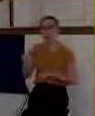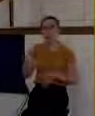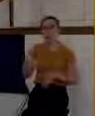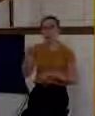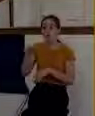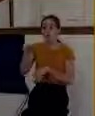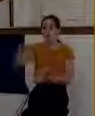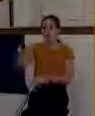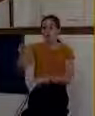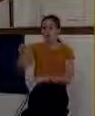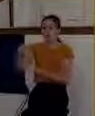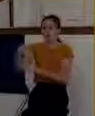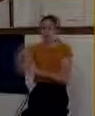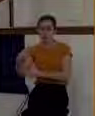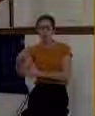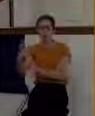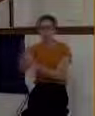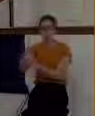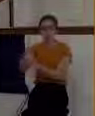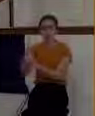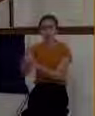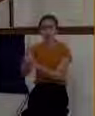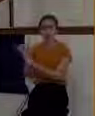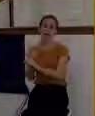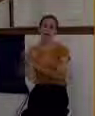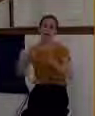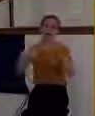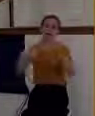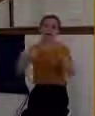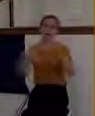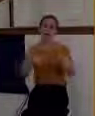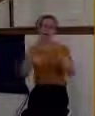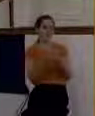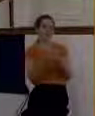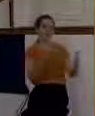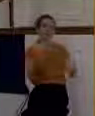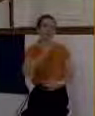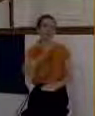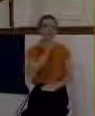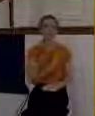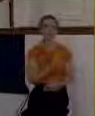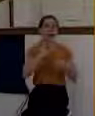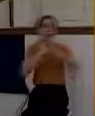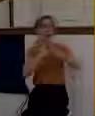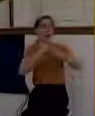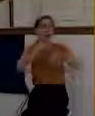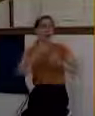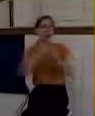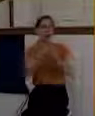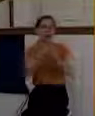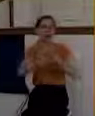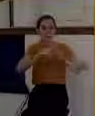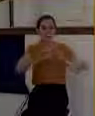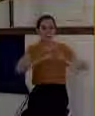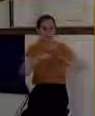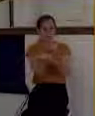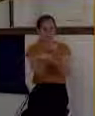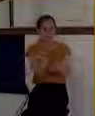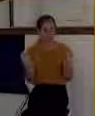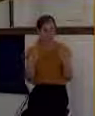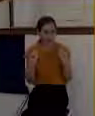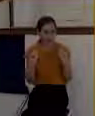as a witness to Israel of the real way of salvation. They were also a rebuke to the nation